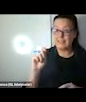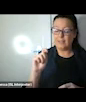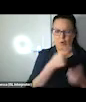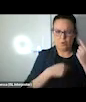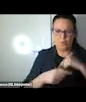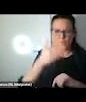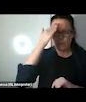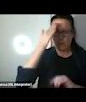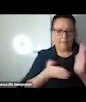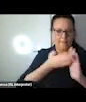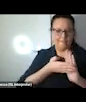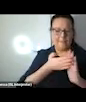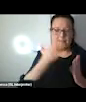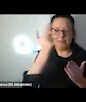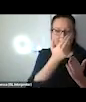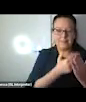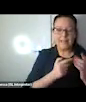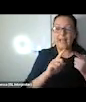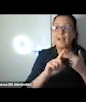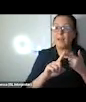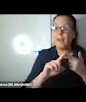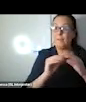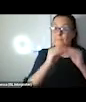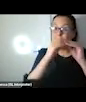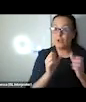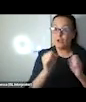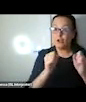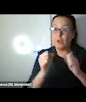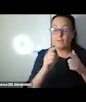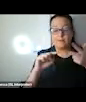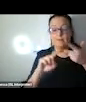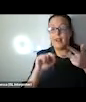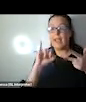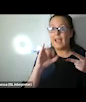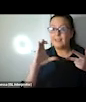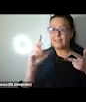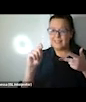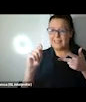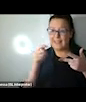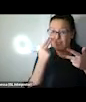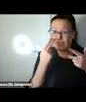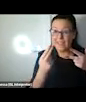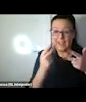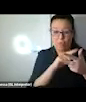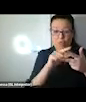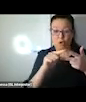built environment, product and services, and ICT all need to come together for an overall design to be inclusive for